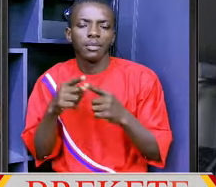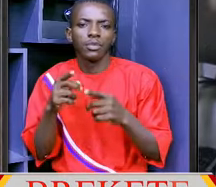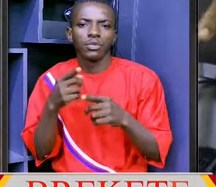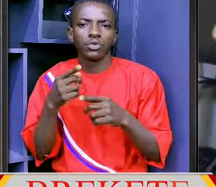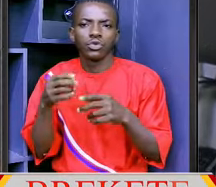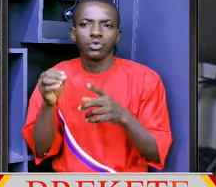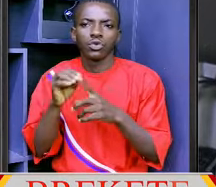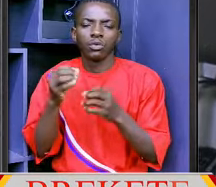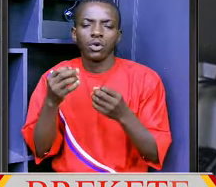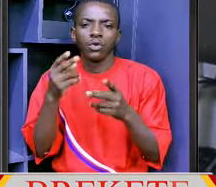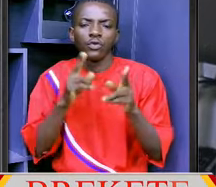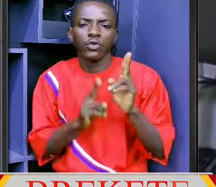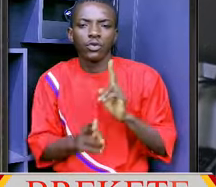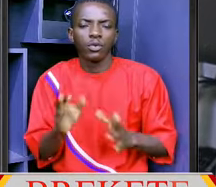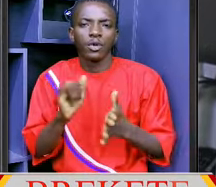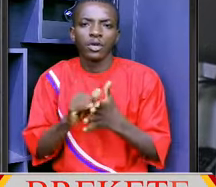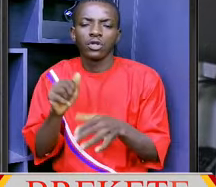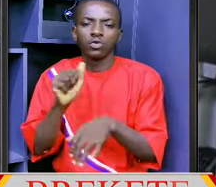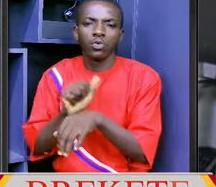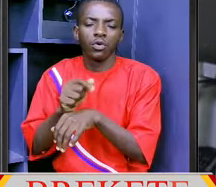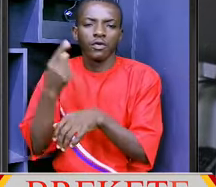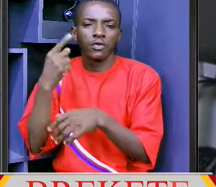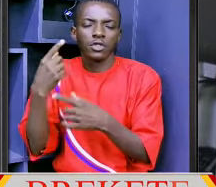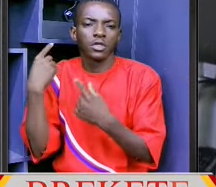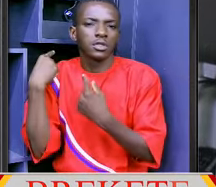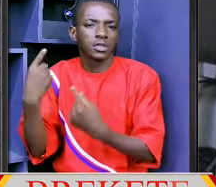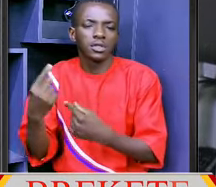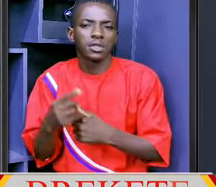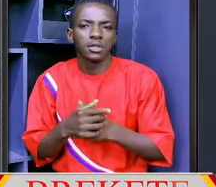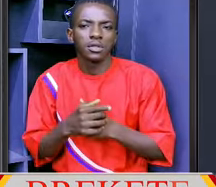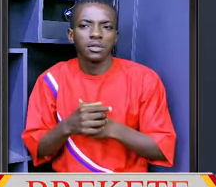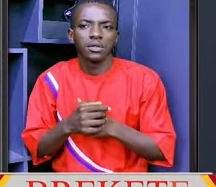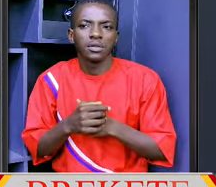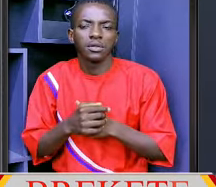Talk more of human being where don't they work for there.